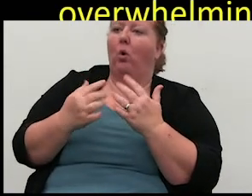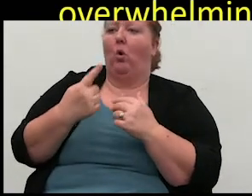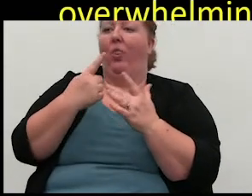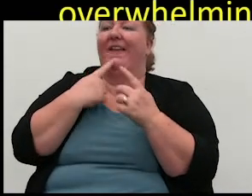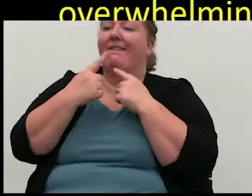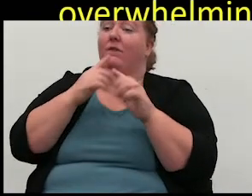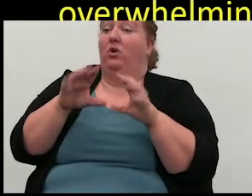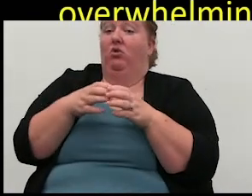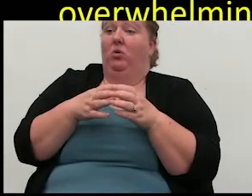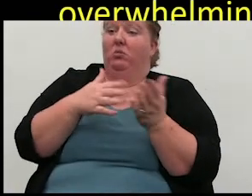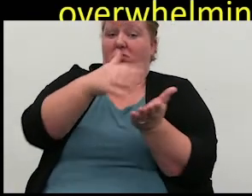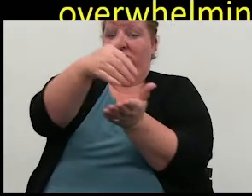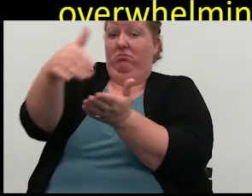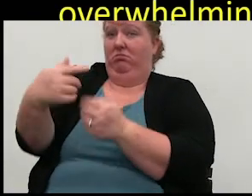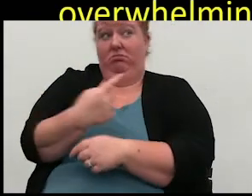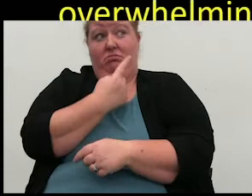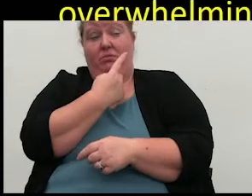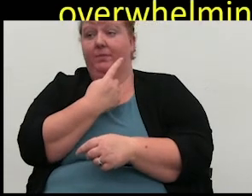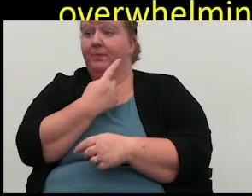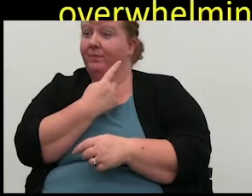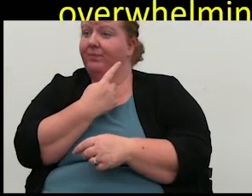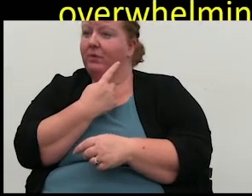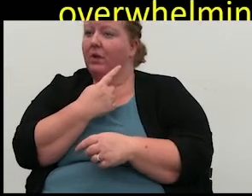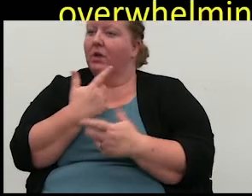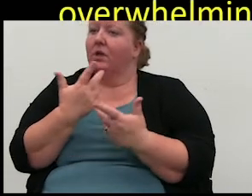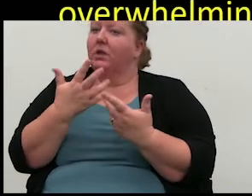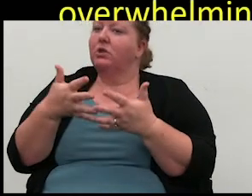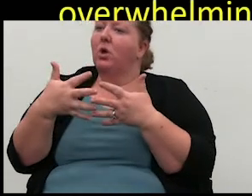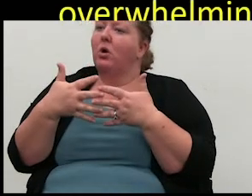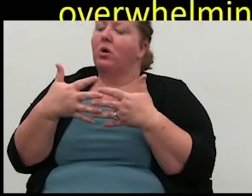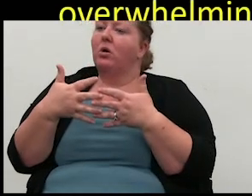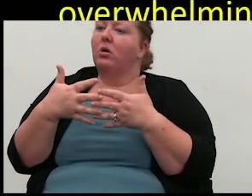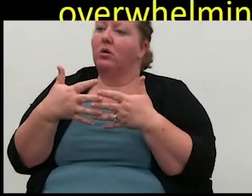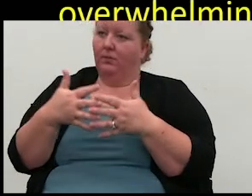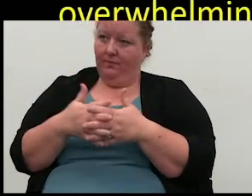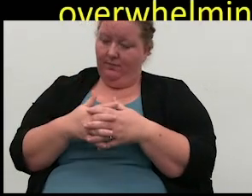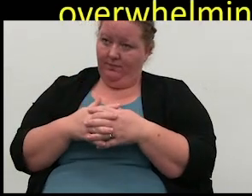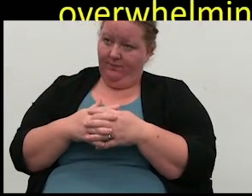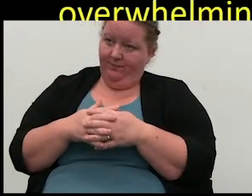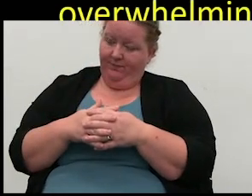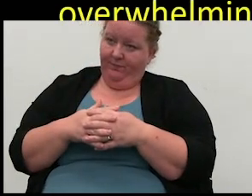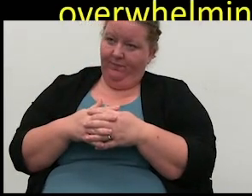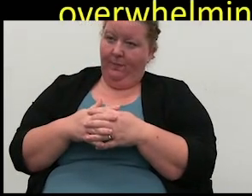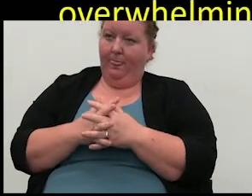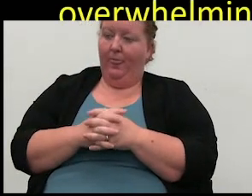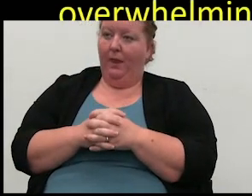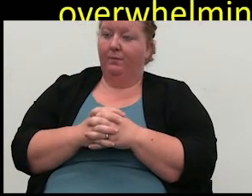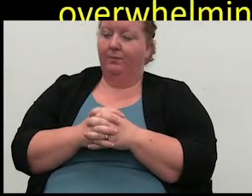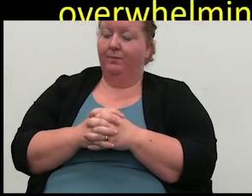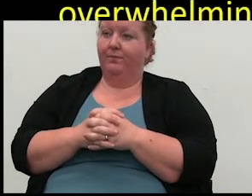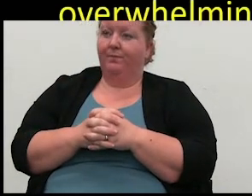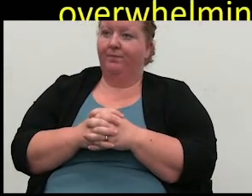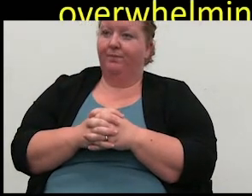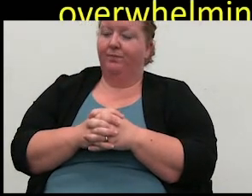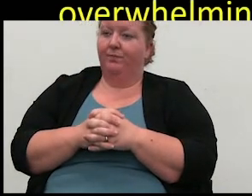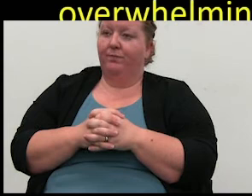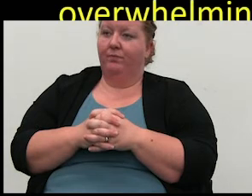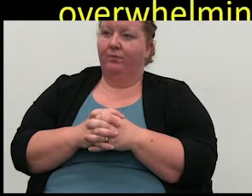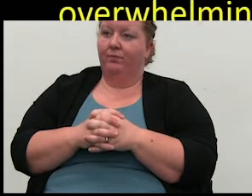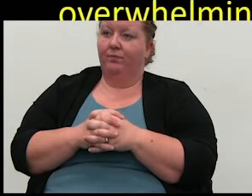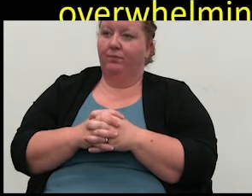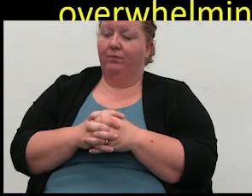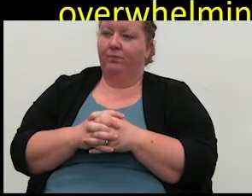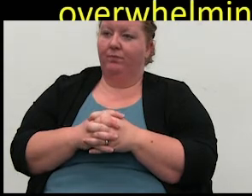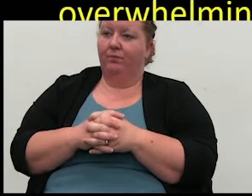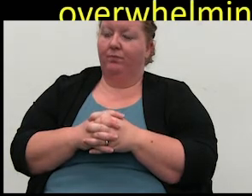records. So in America, they have more detailed knowledge of voters because they can record whether people have expressed a loyalty to a Democrat